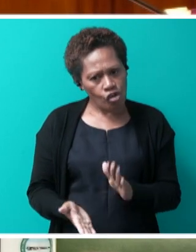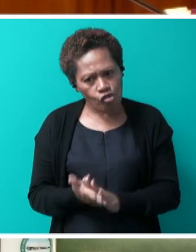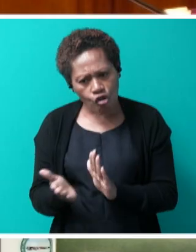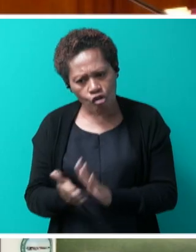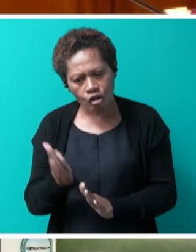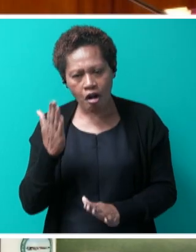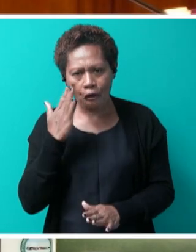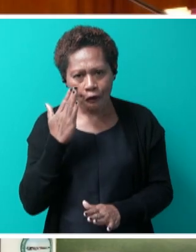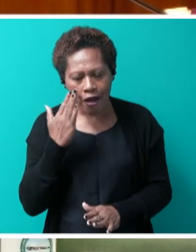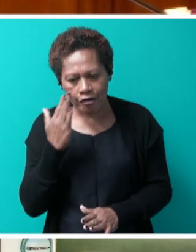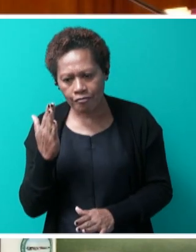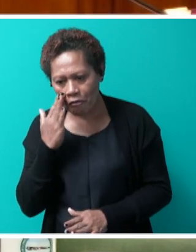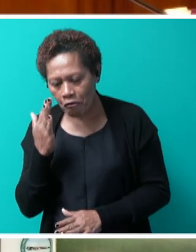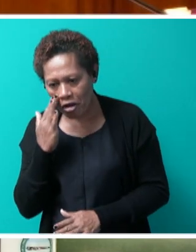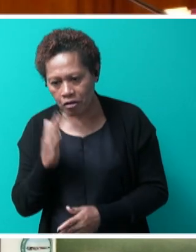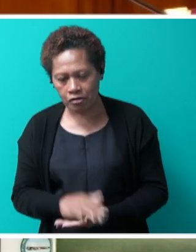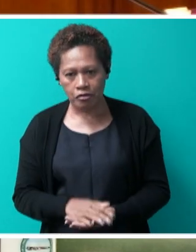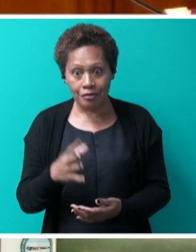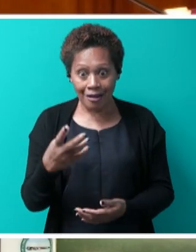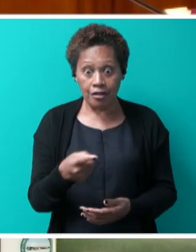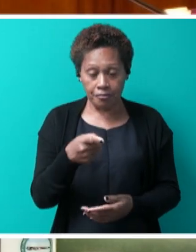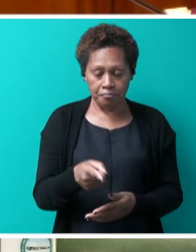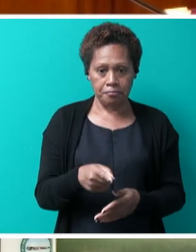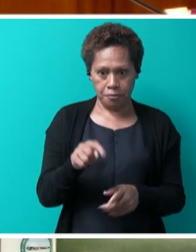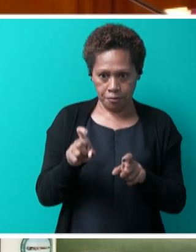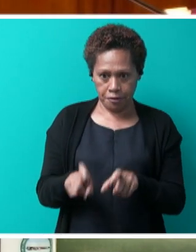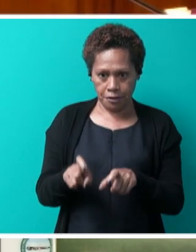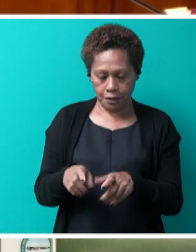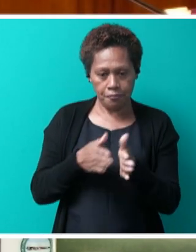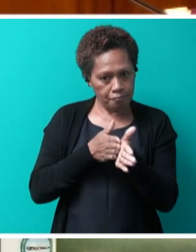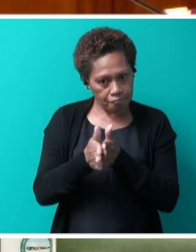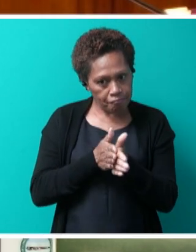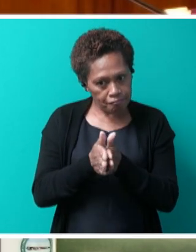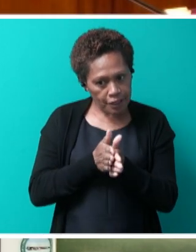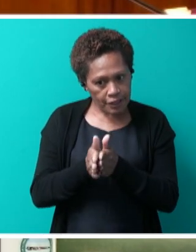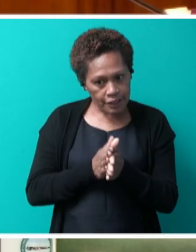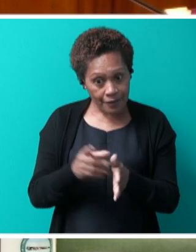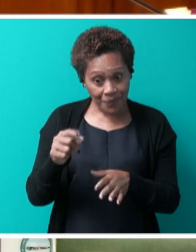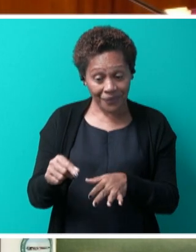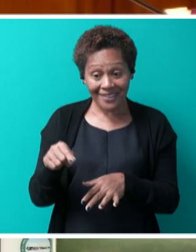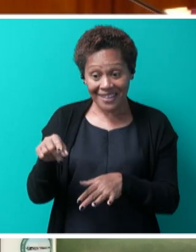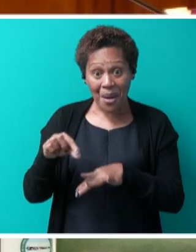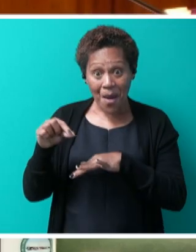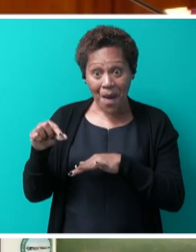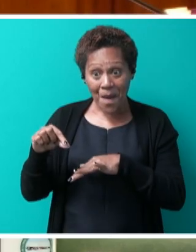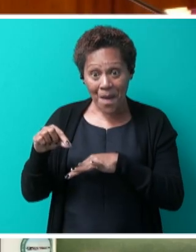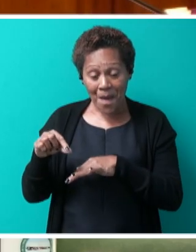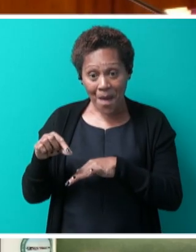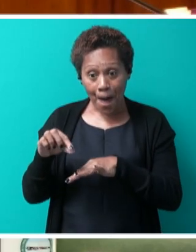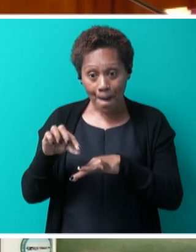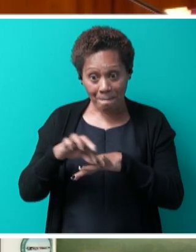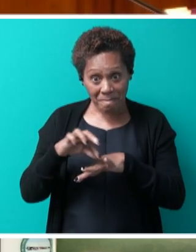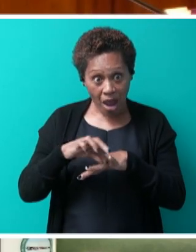magrisona tumutu berandambe tu na non ritutu bolotu ni ratu ke non rubale soer be uti ni karaseng tu ni waka